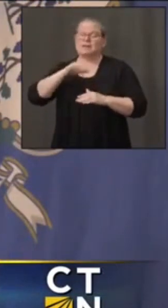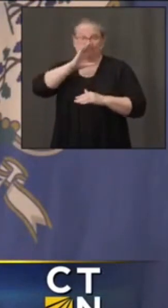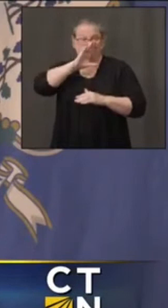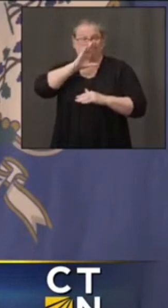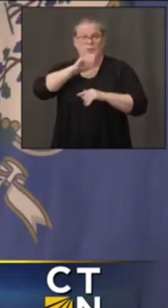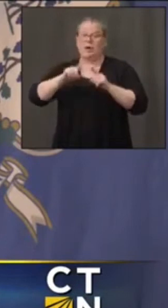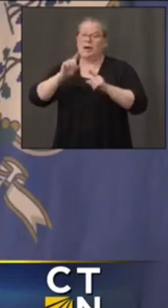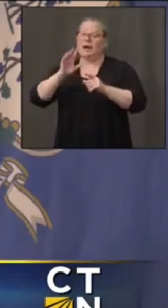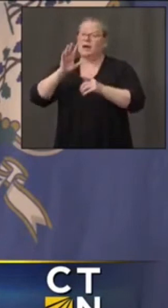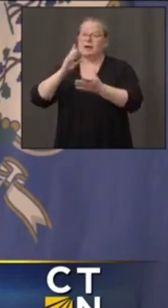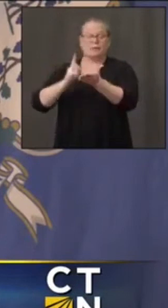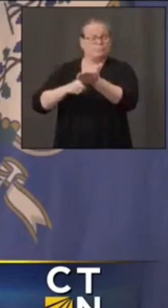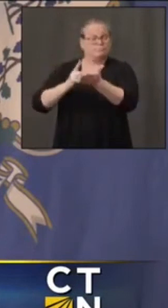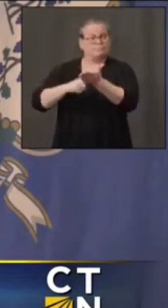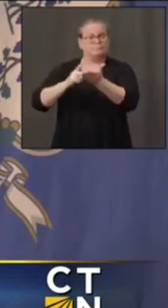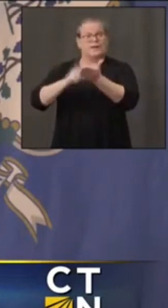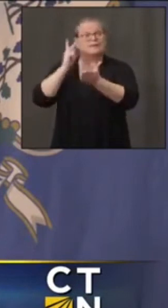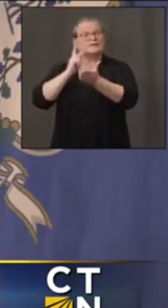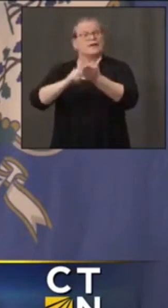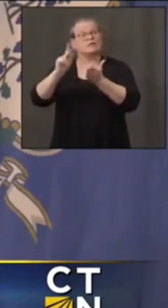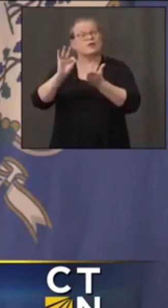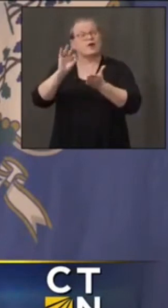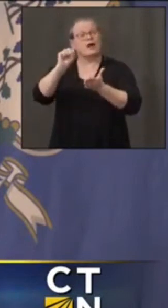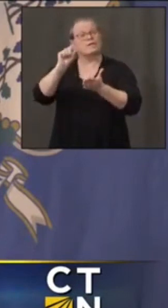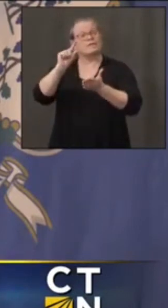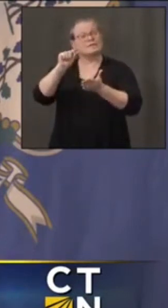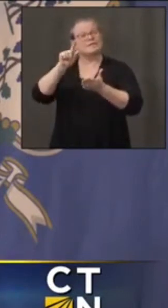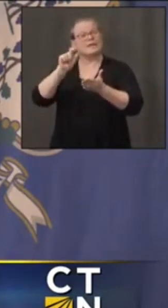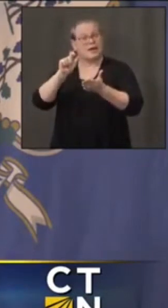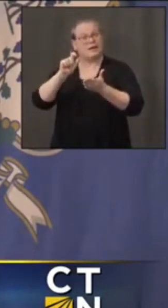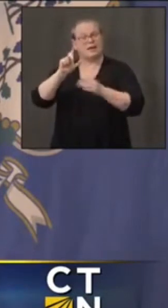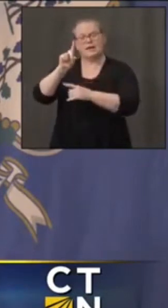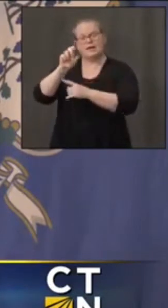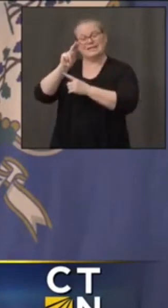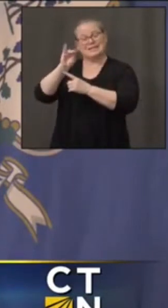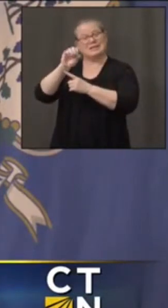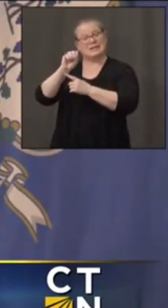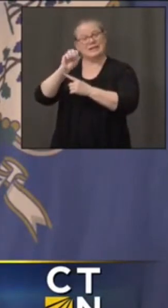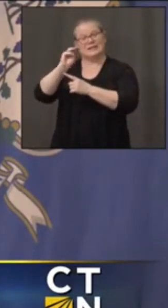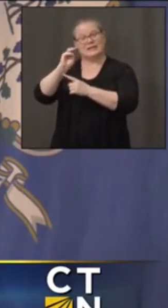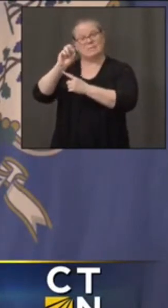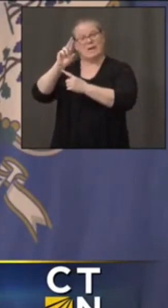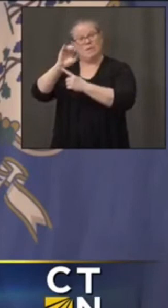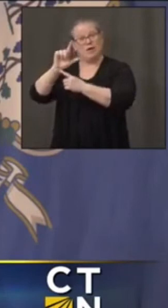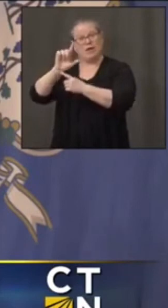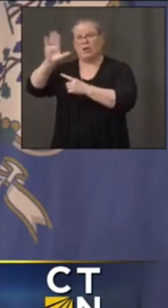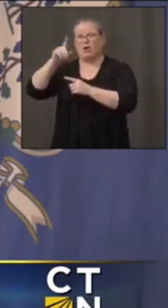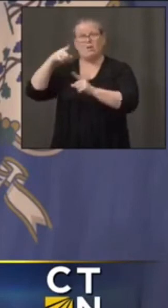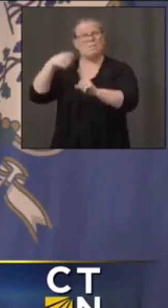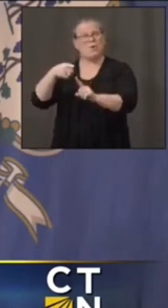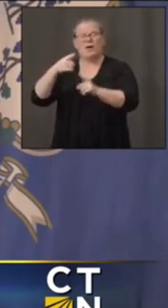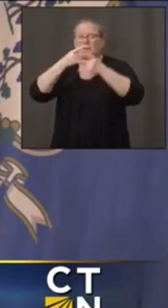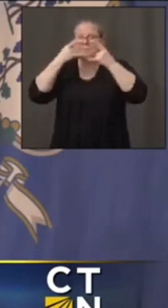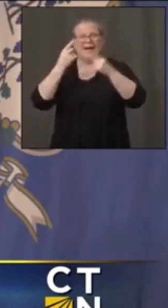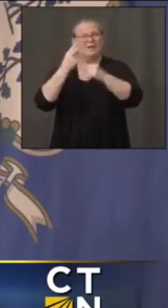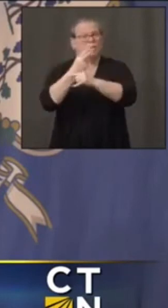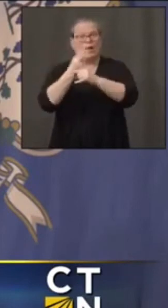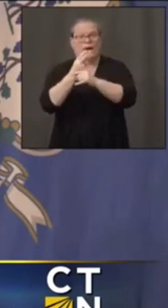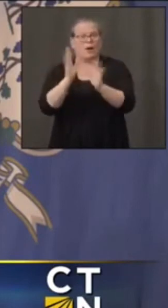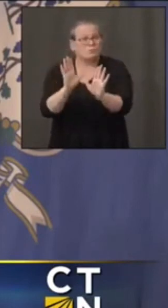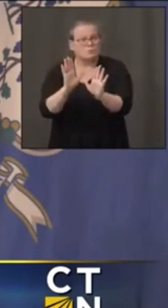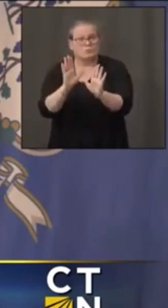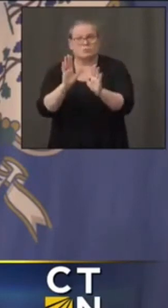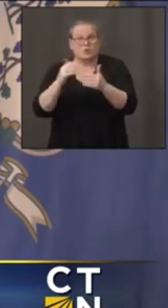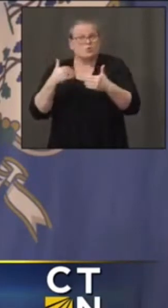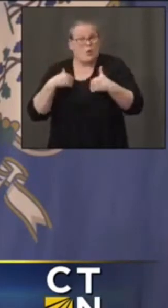the mask. It's the safe thing to do. If you forgot your mask, we have a mask available to you. If for some philosophical reason you refuse